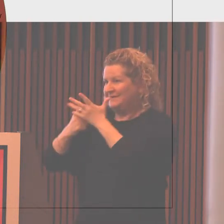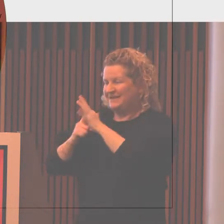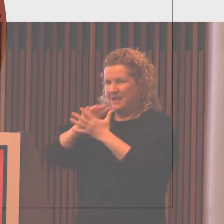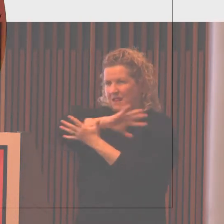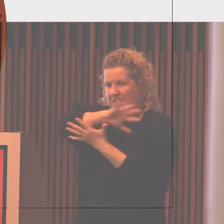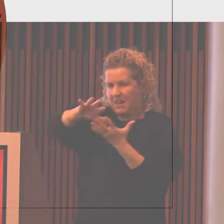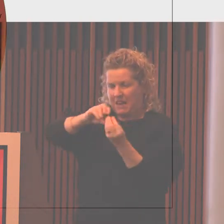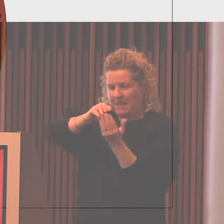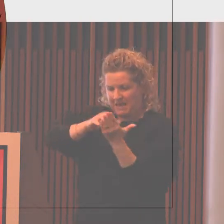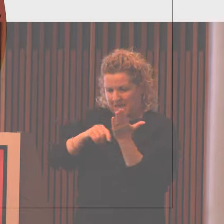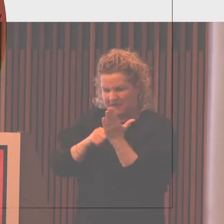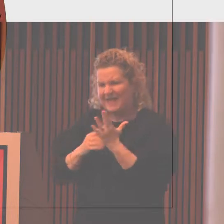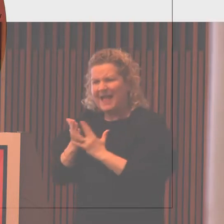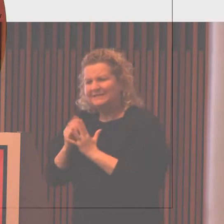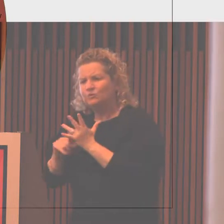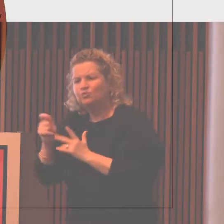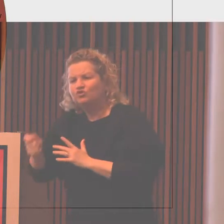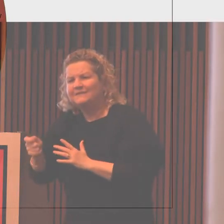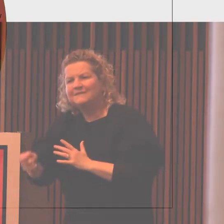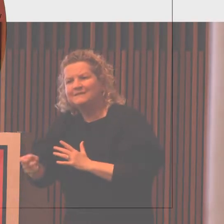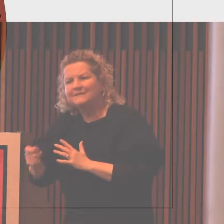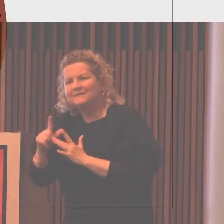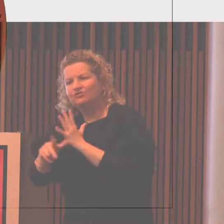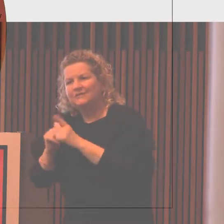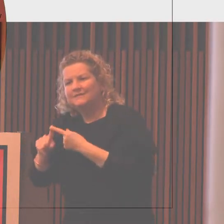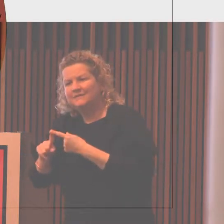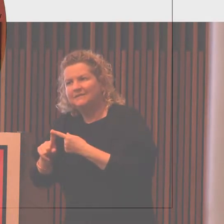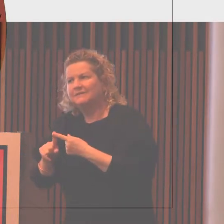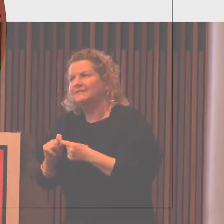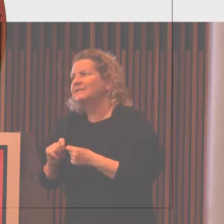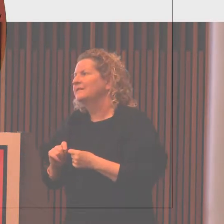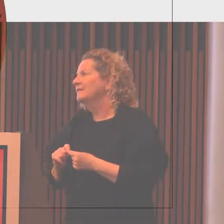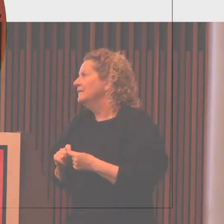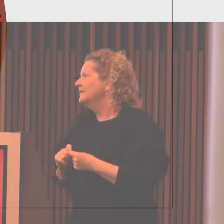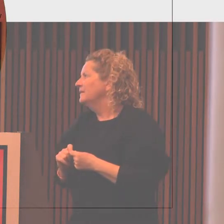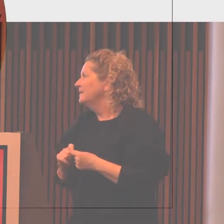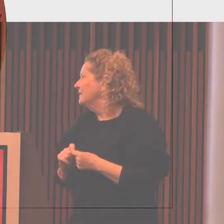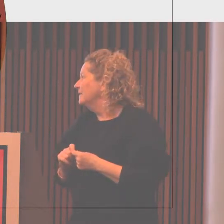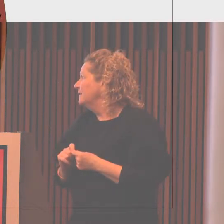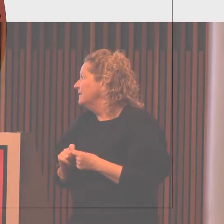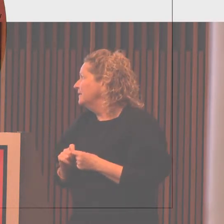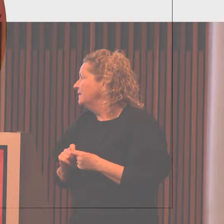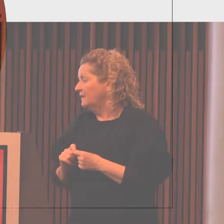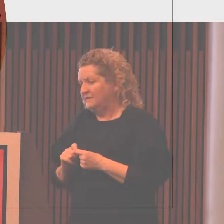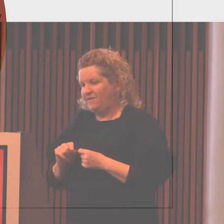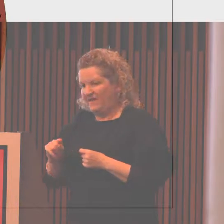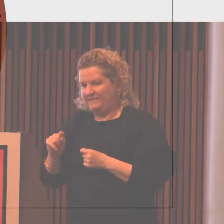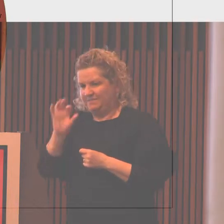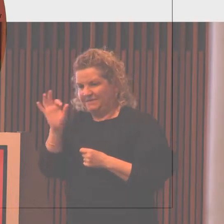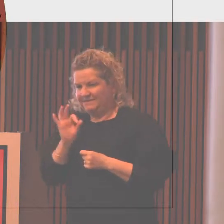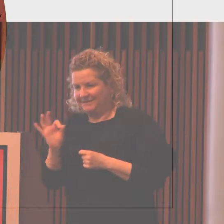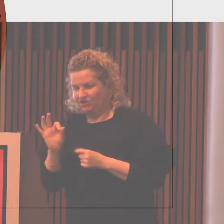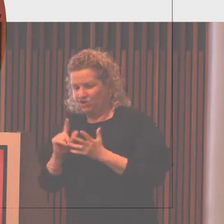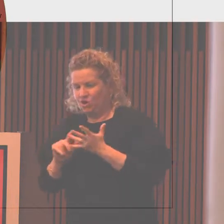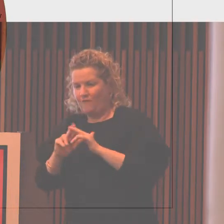That access to justice one is an example. One thing that says that's the percentage of the sessions